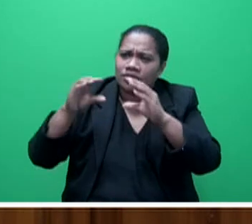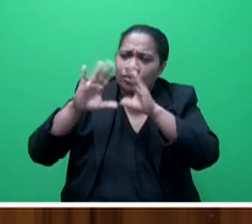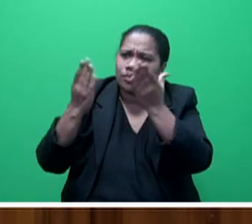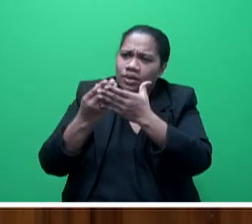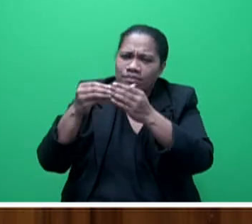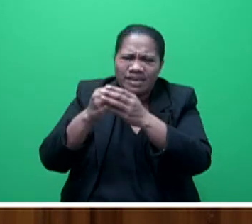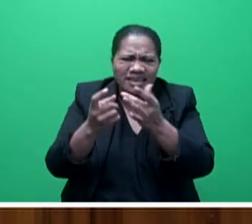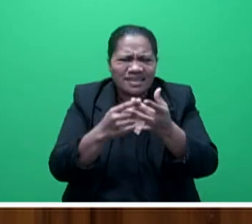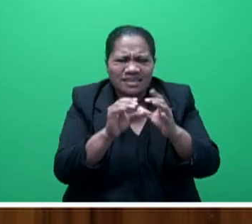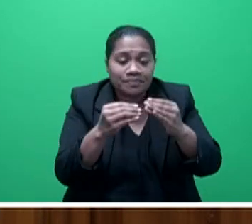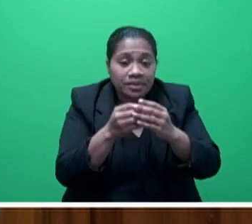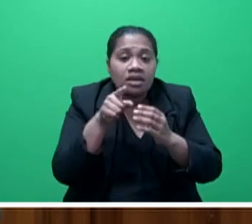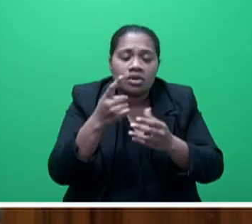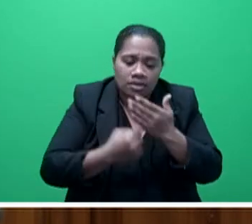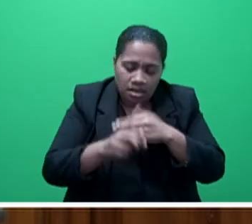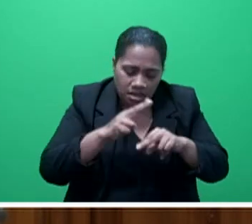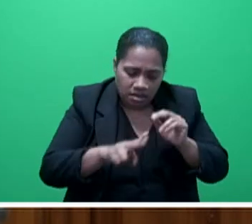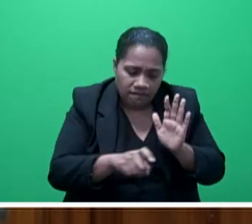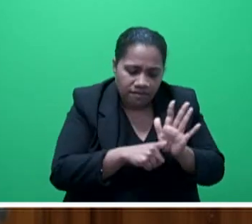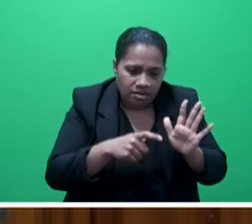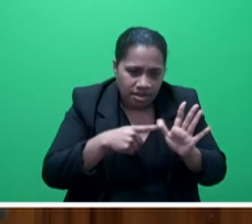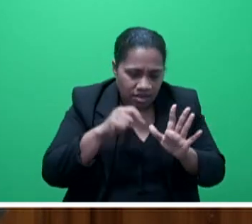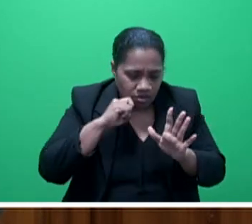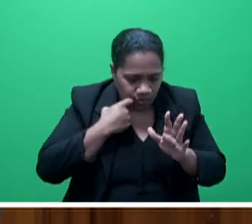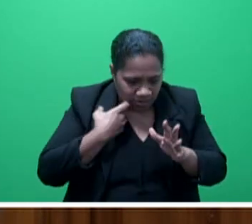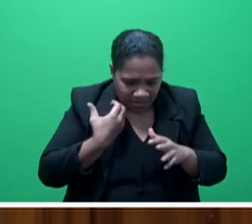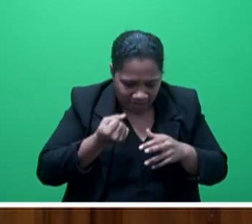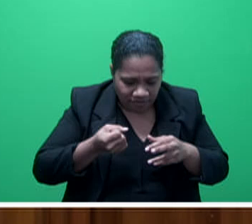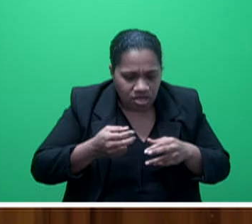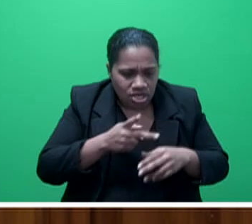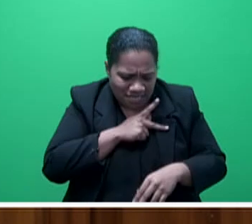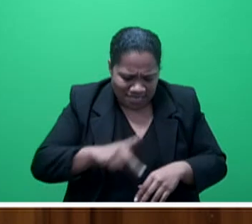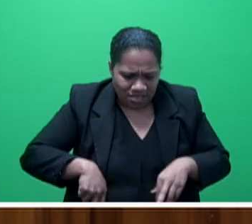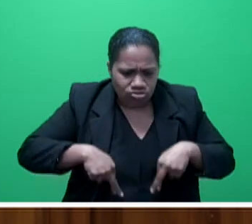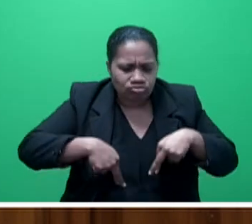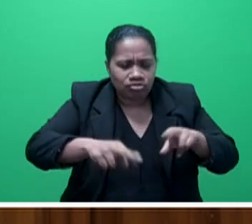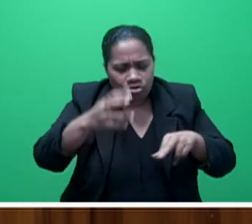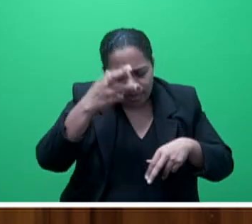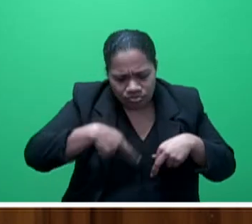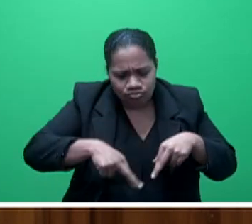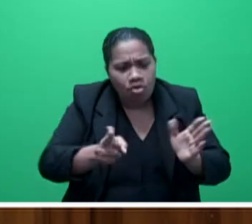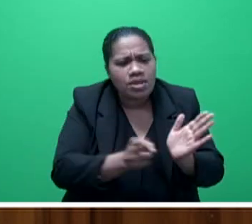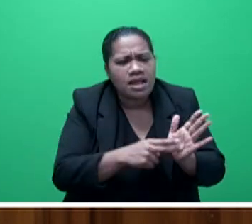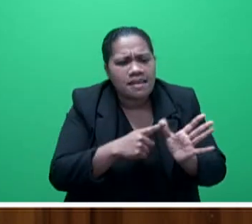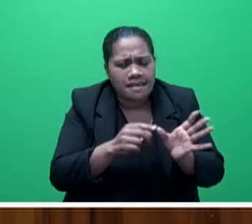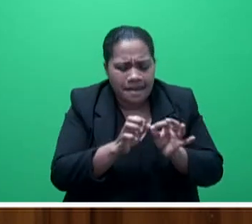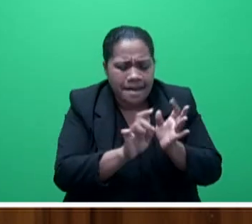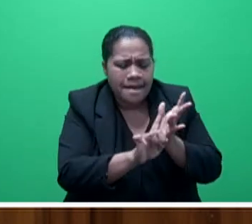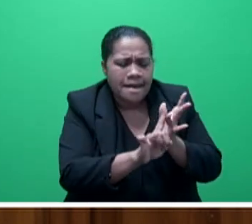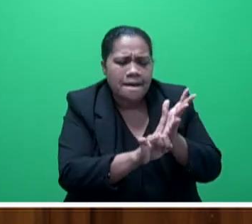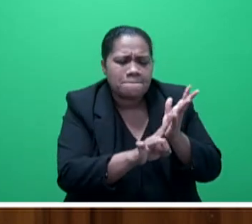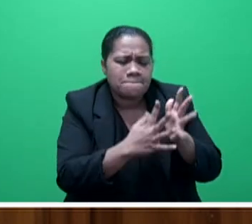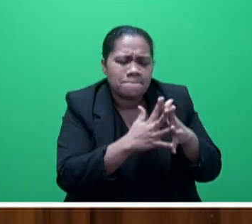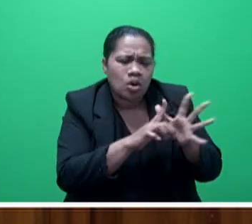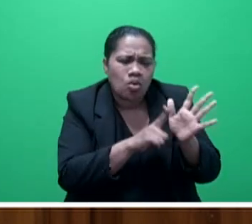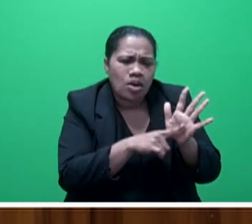highway renewal projects along Queens Road, Kings Road, and the Nambawalu to Lambasa Road. They will also commence the complete renewal of